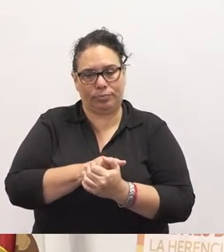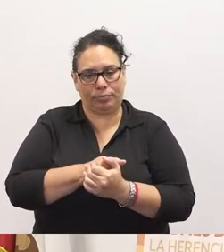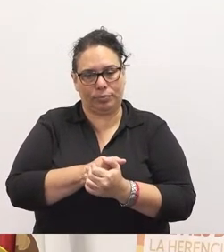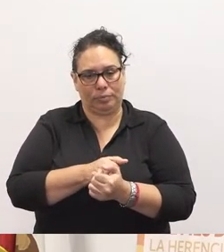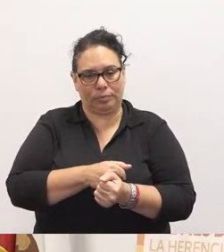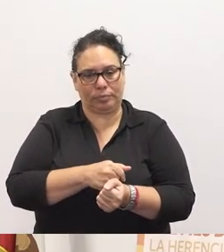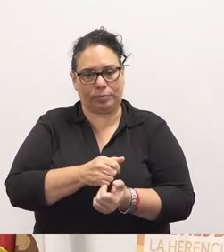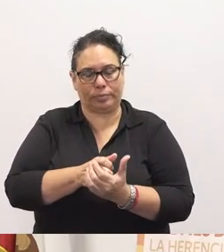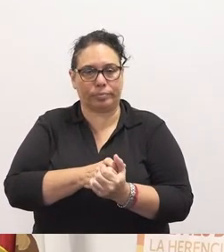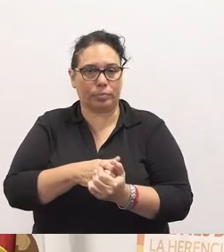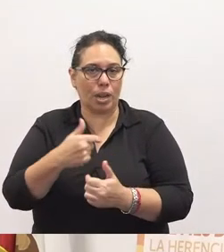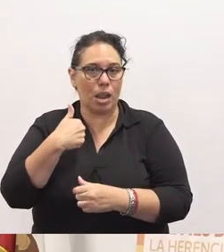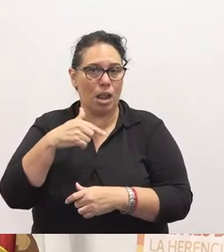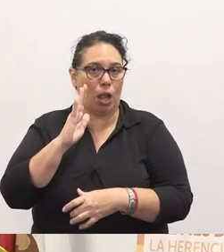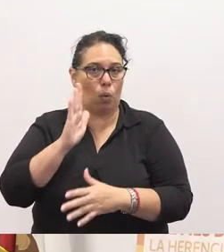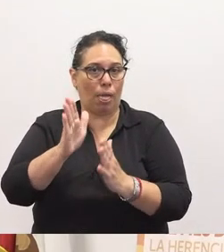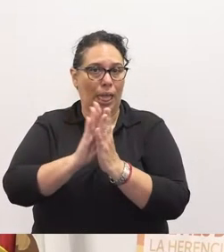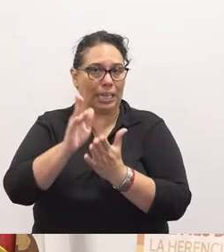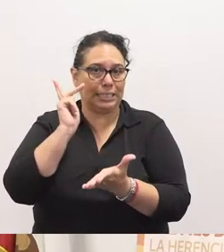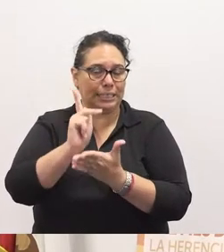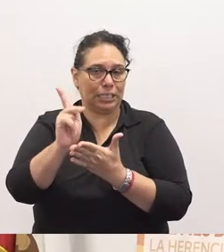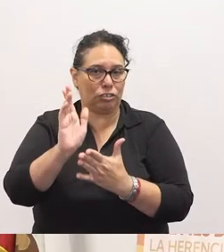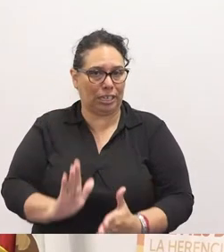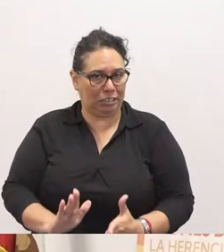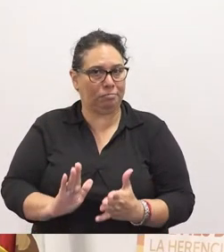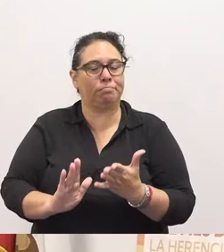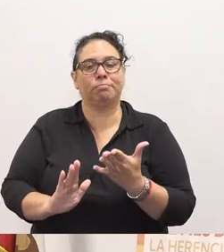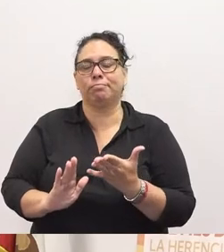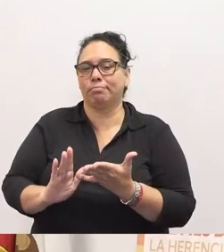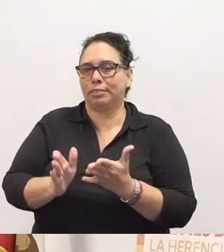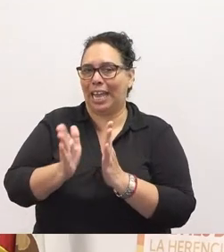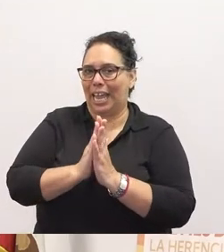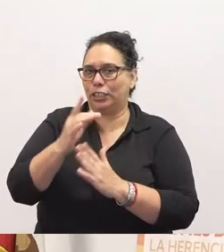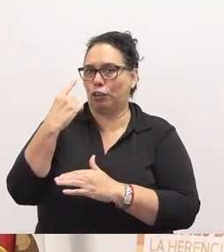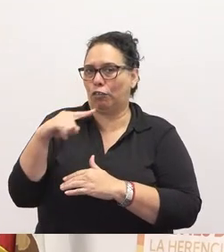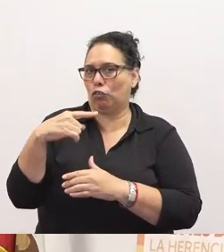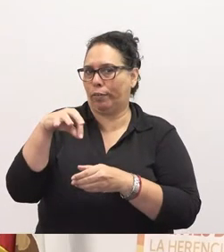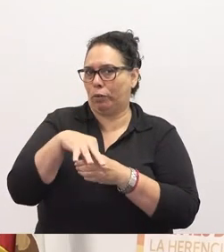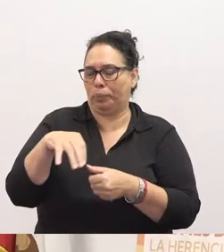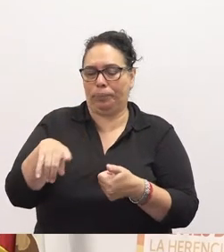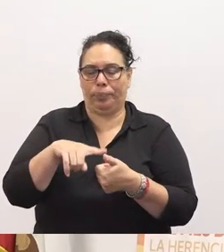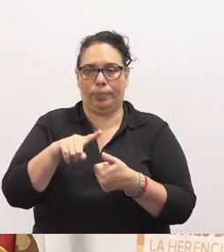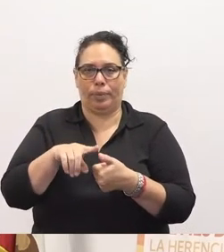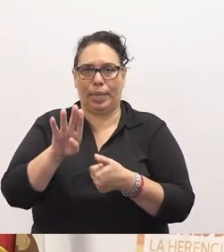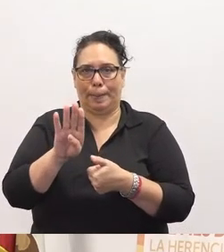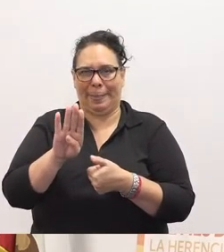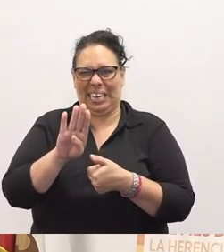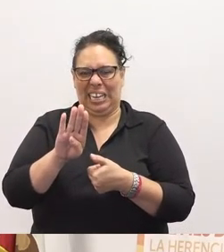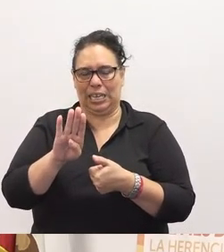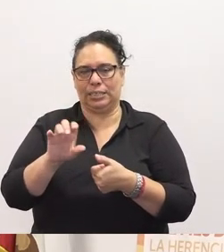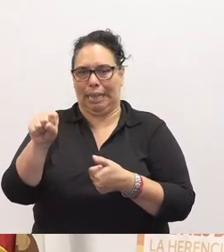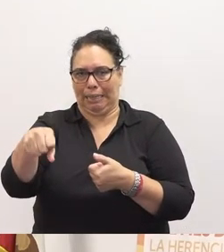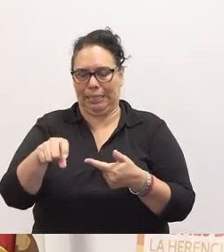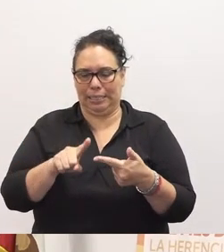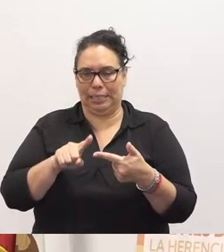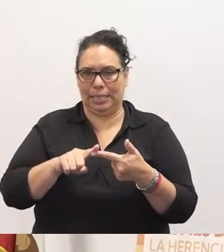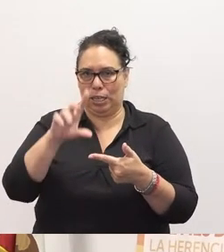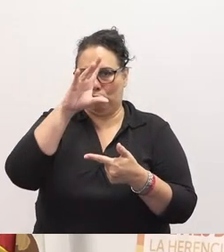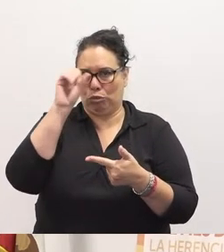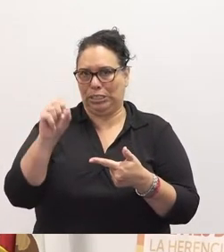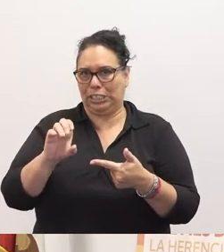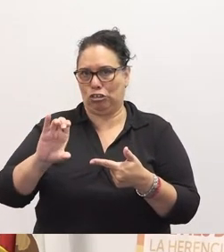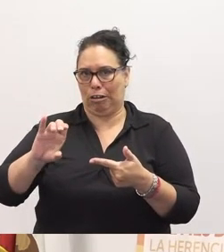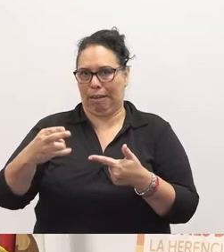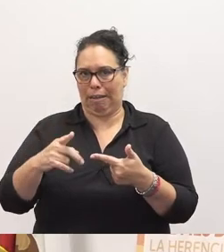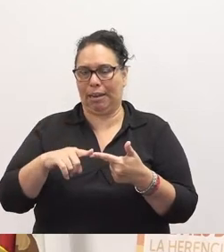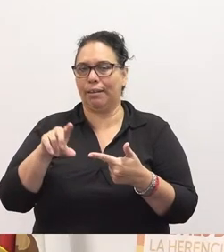In that case, I'll ask our secretary to take a roll call vote. Member Benitez? Aye. President Craighead? Aye.